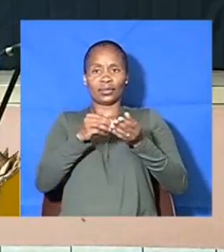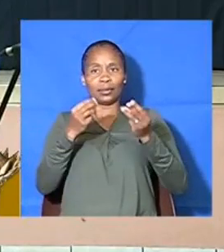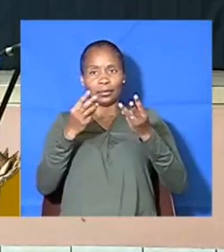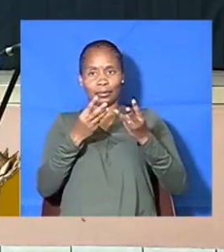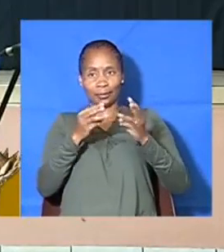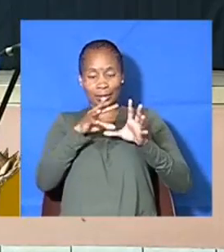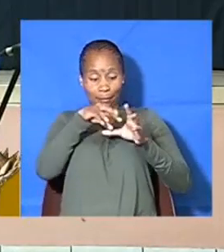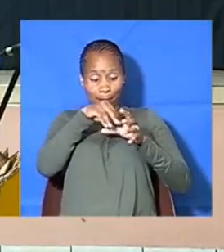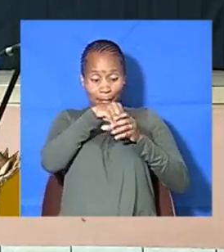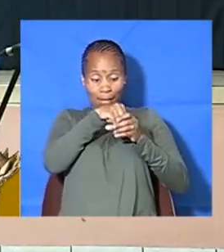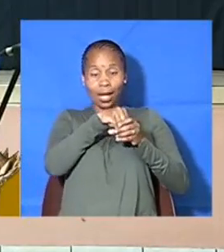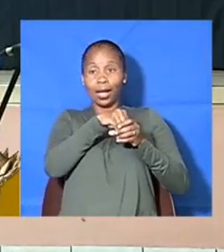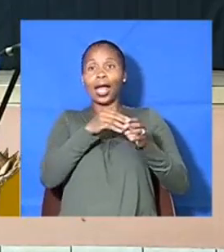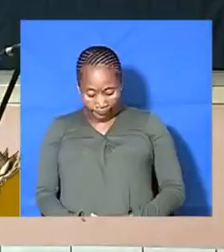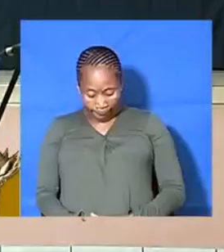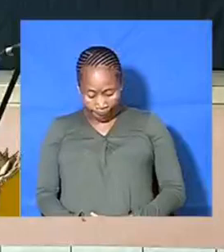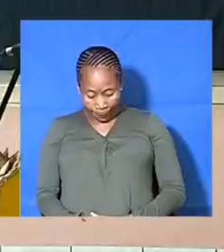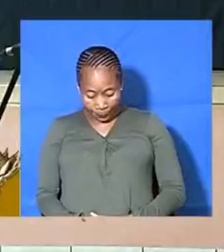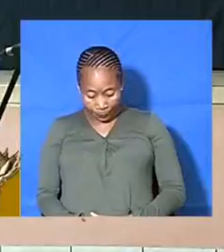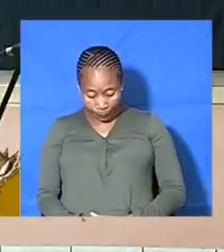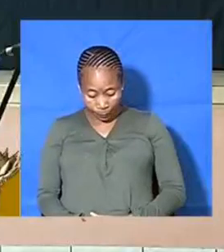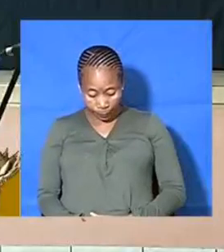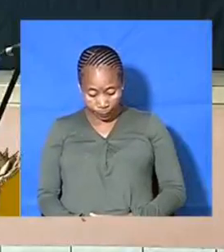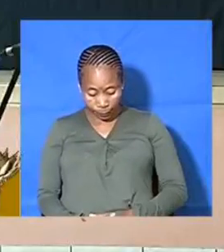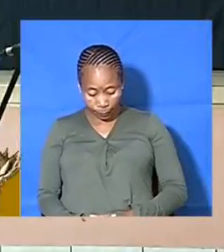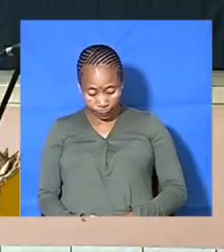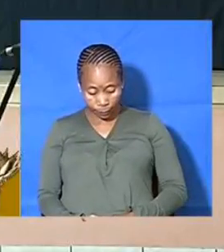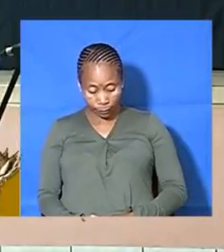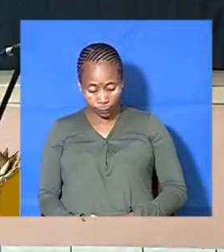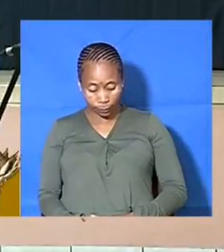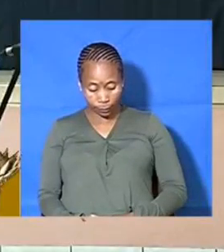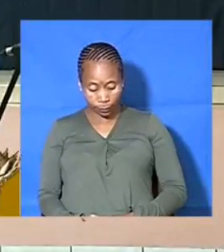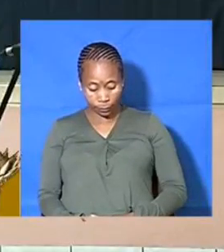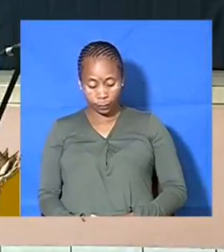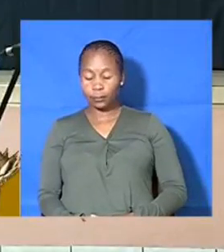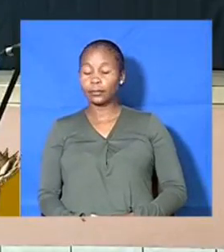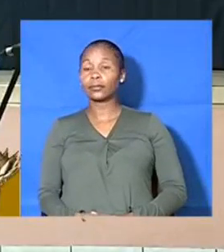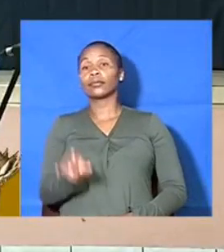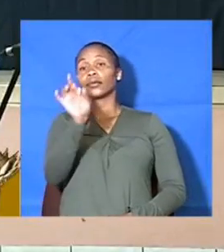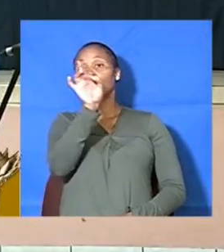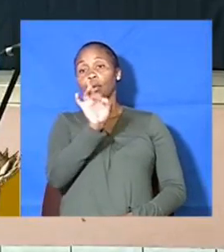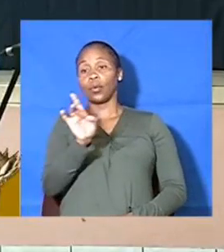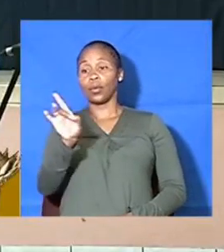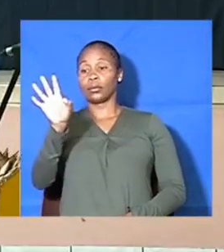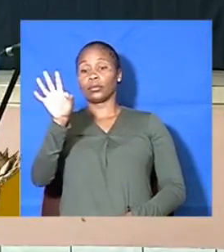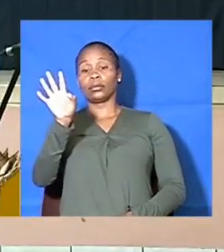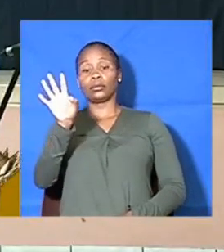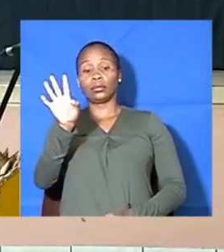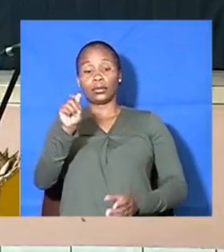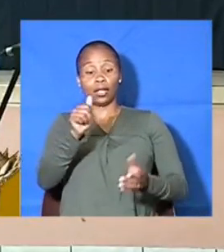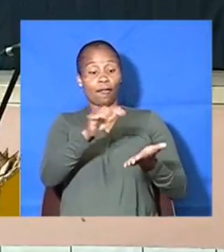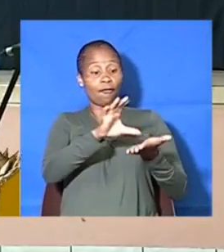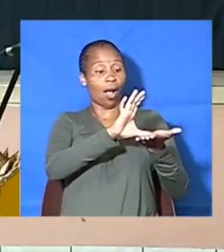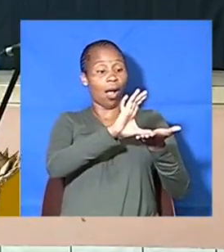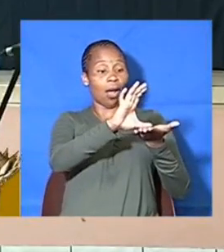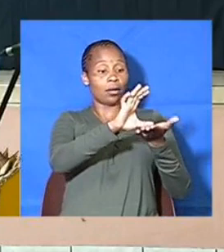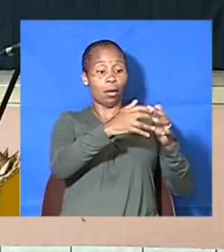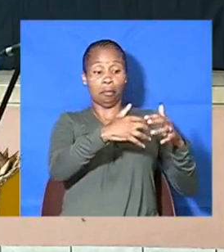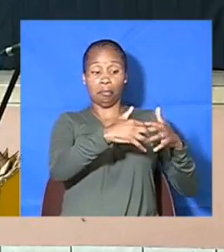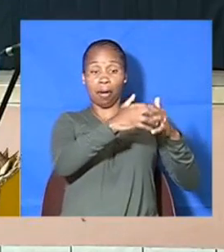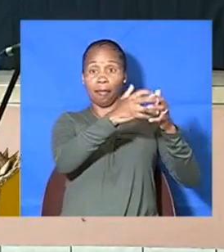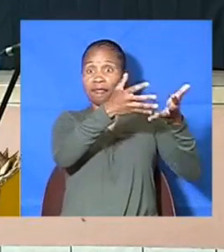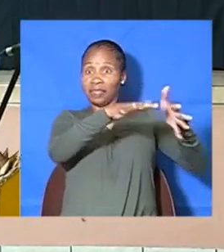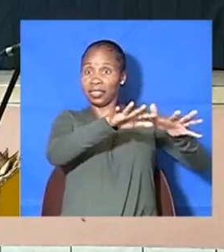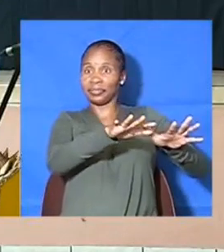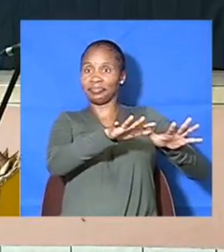ke NHI ka acronym. It says all South Africans should and must